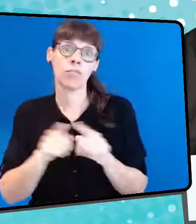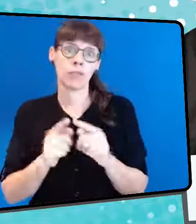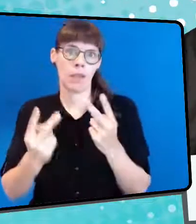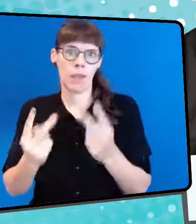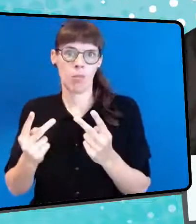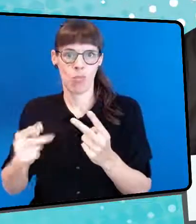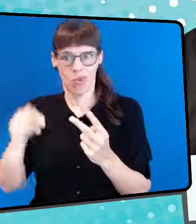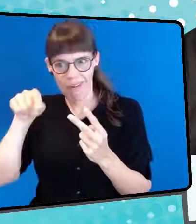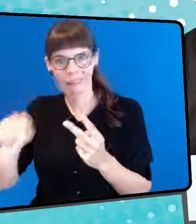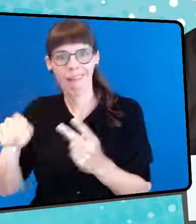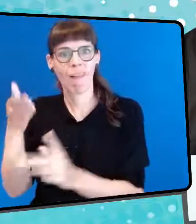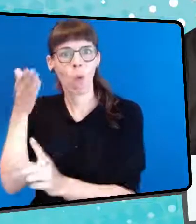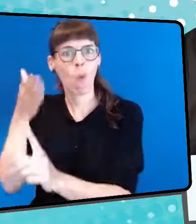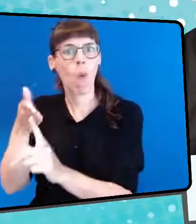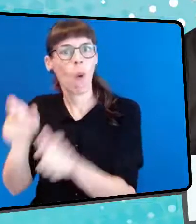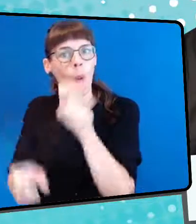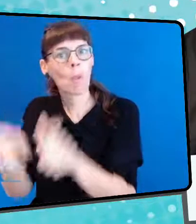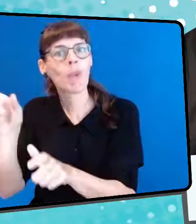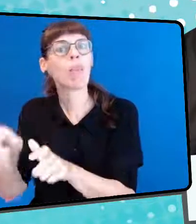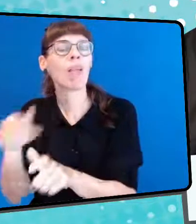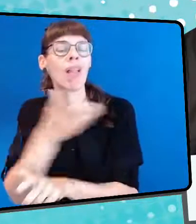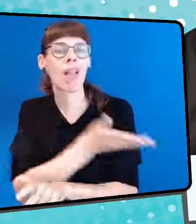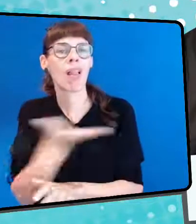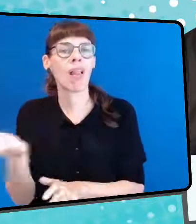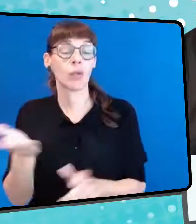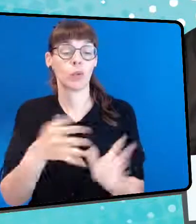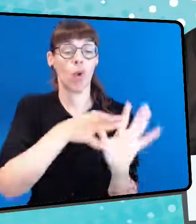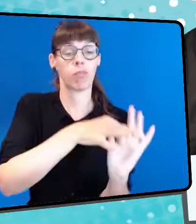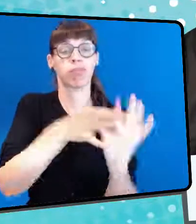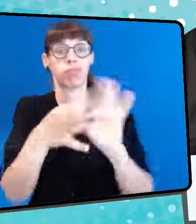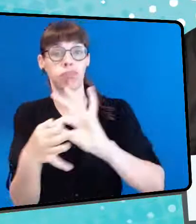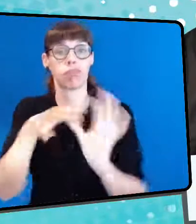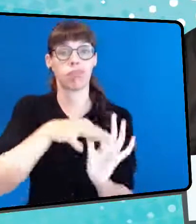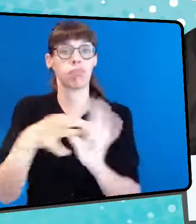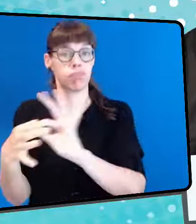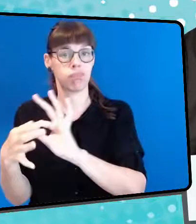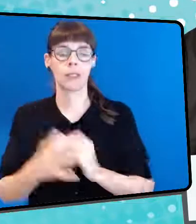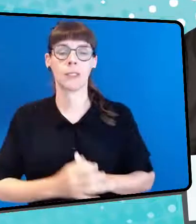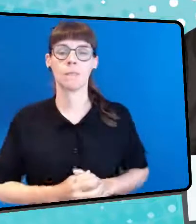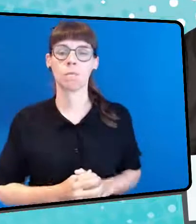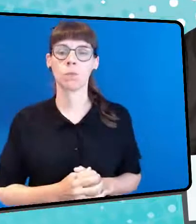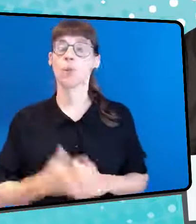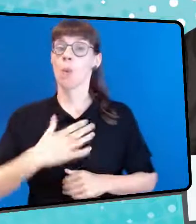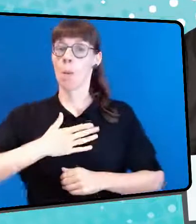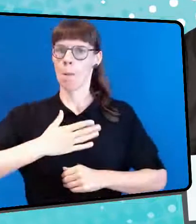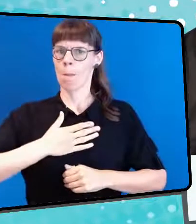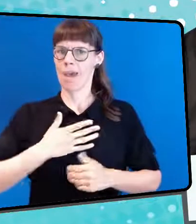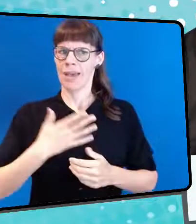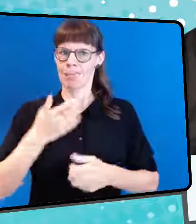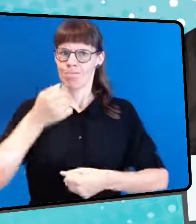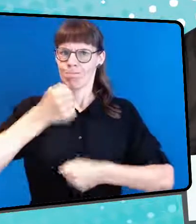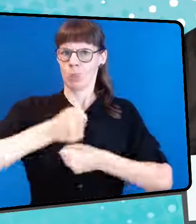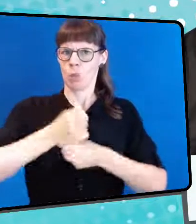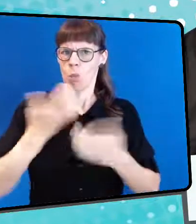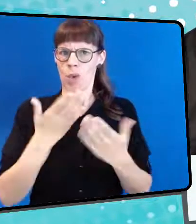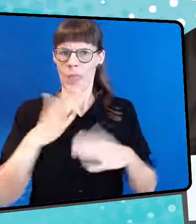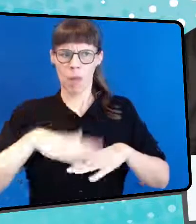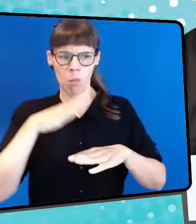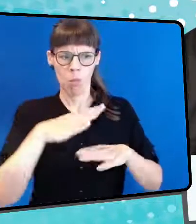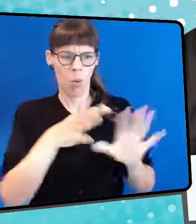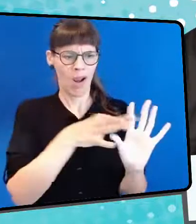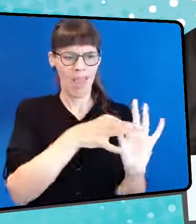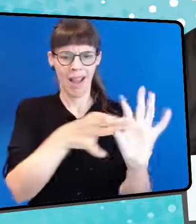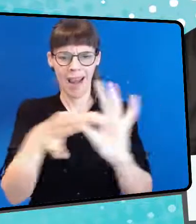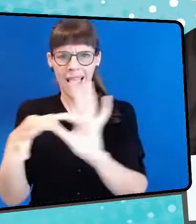about. And so my job really, I guess one way of thinking about it is to try and sort of join dots, make sure people are able to work